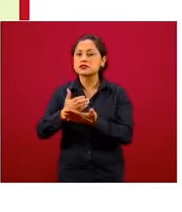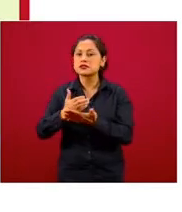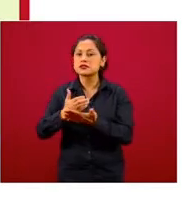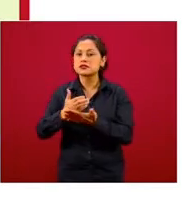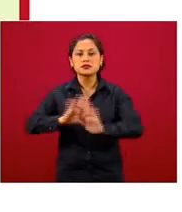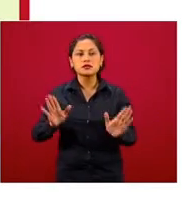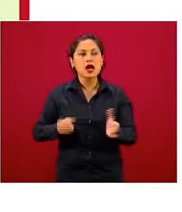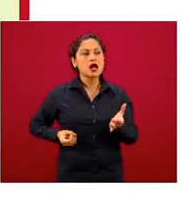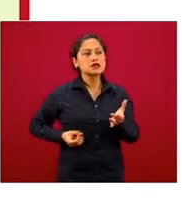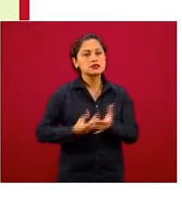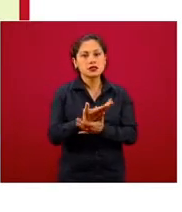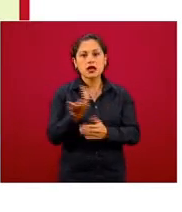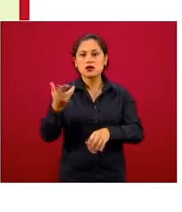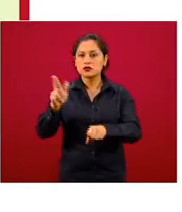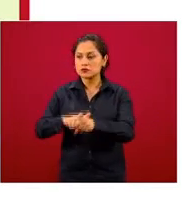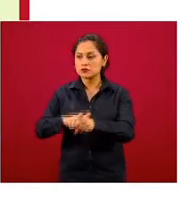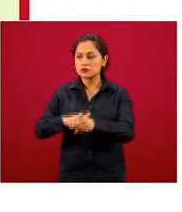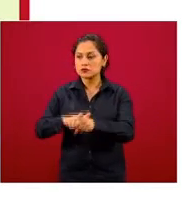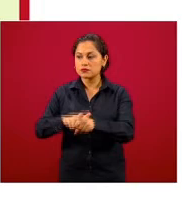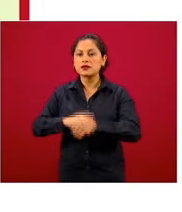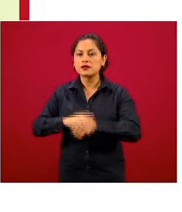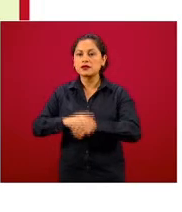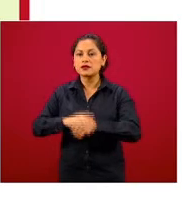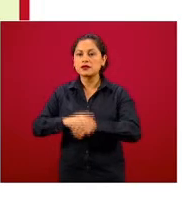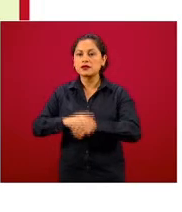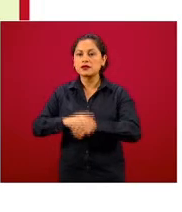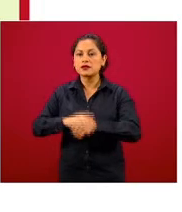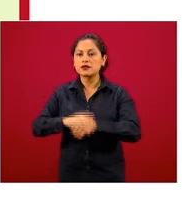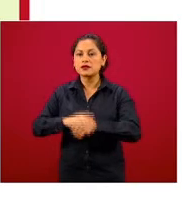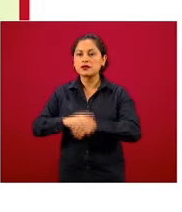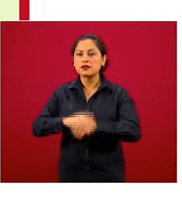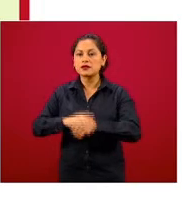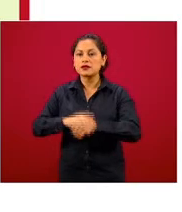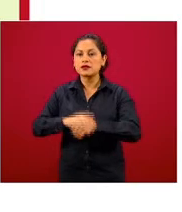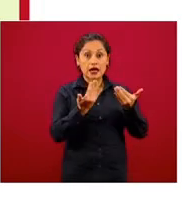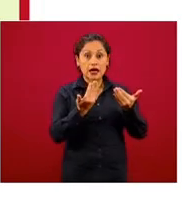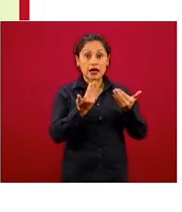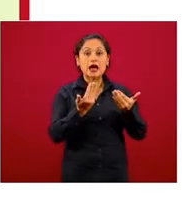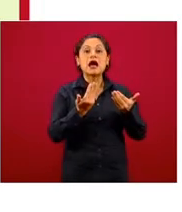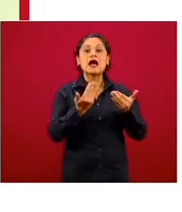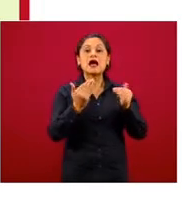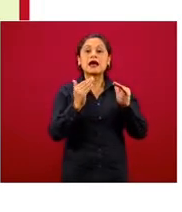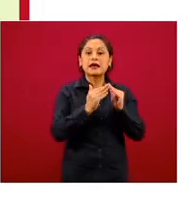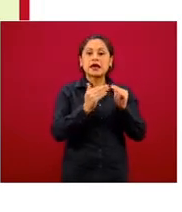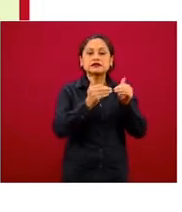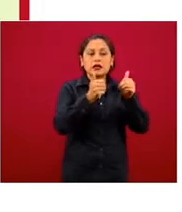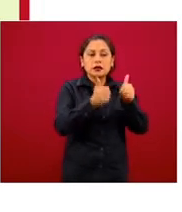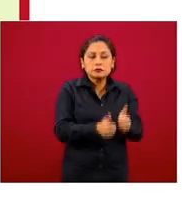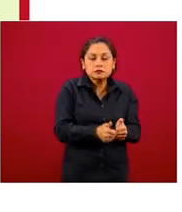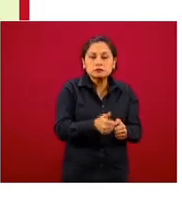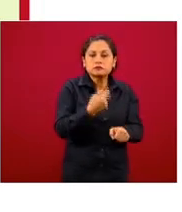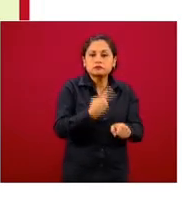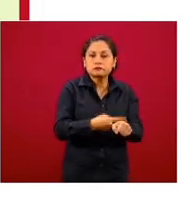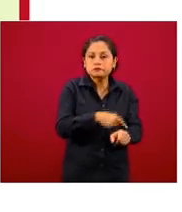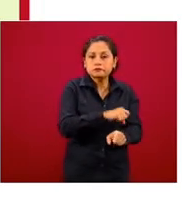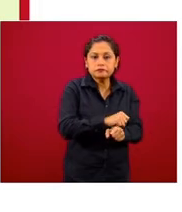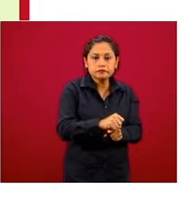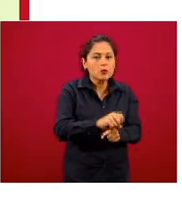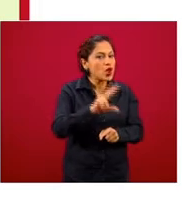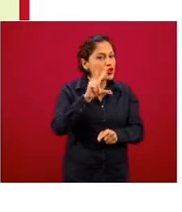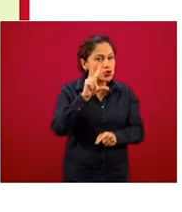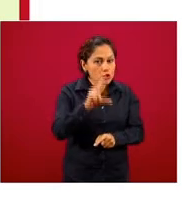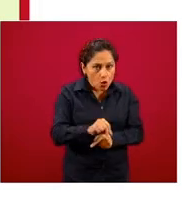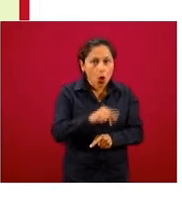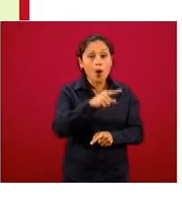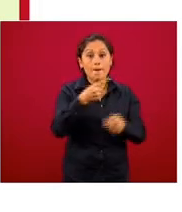recovered and have been released from hospitals. I'm not talking about people who have had to deal with their disease at home.